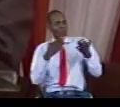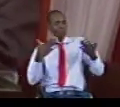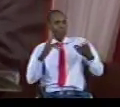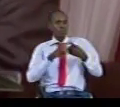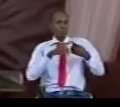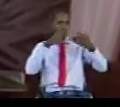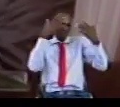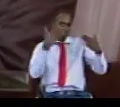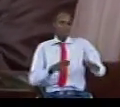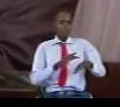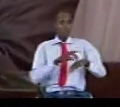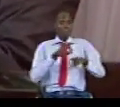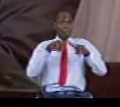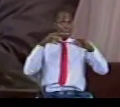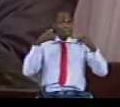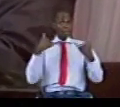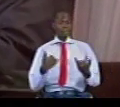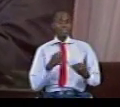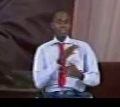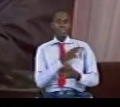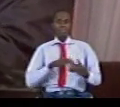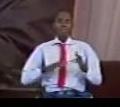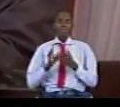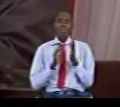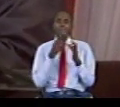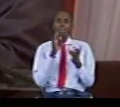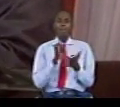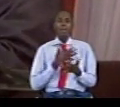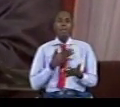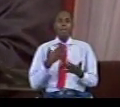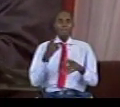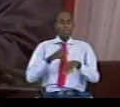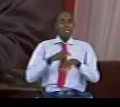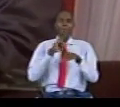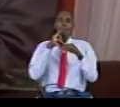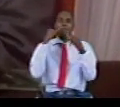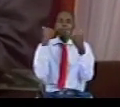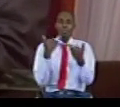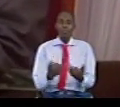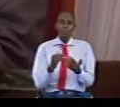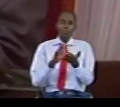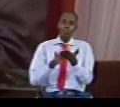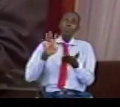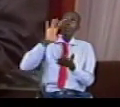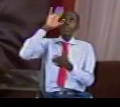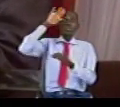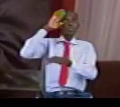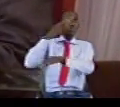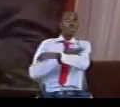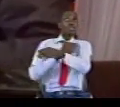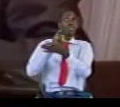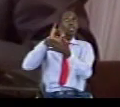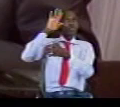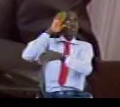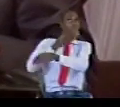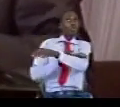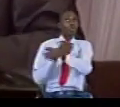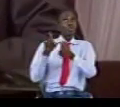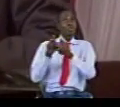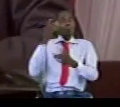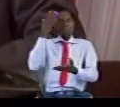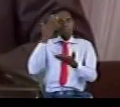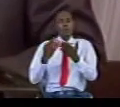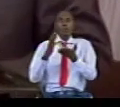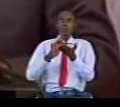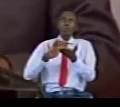my hour, the hour is come. Glorify thy Son, that thy Son also may glorify thee.